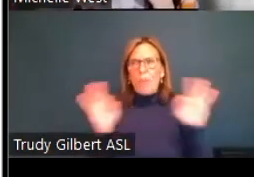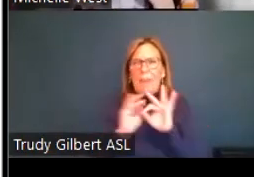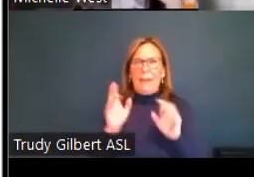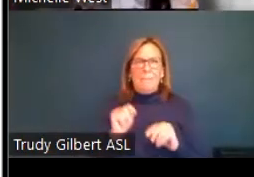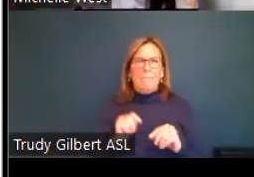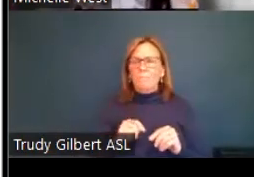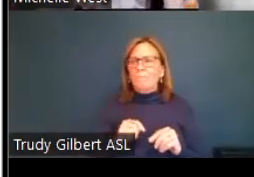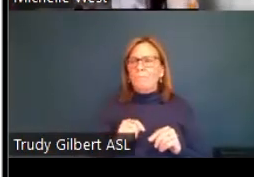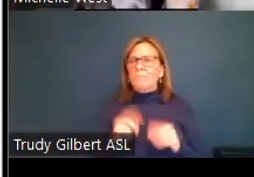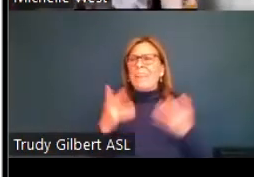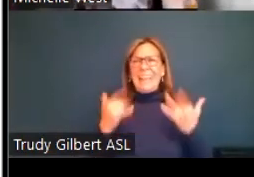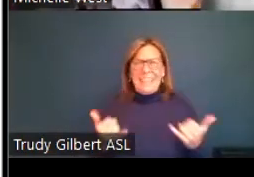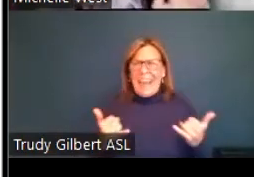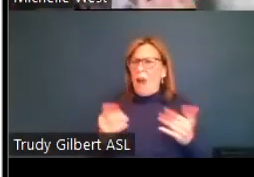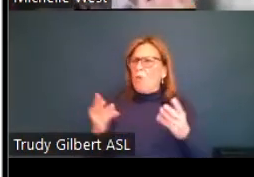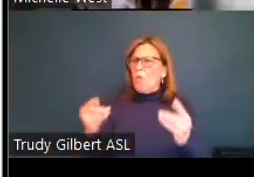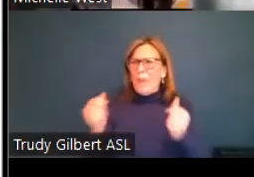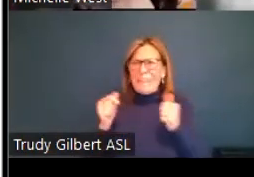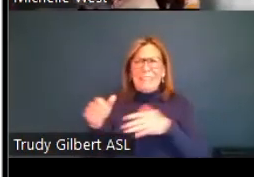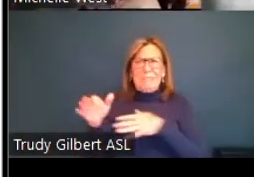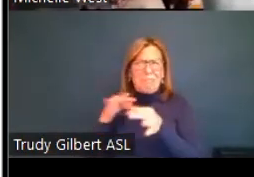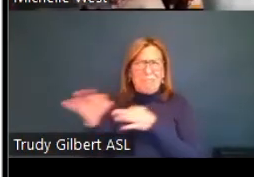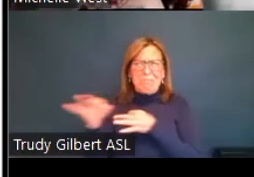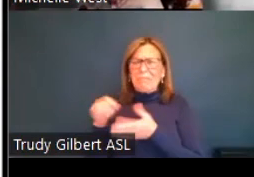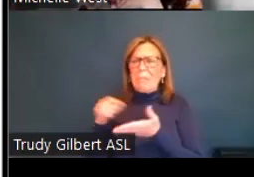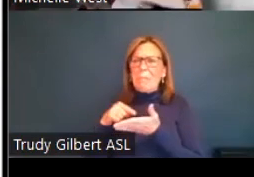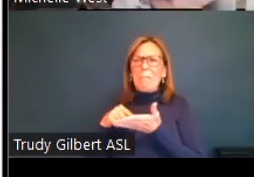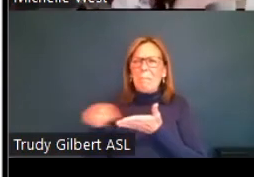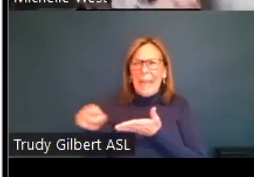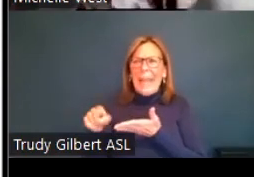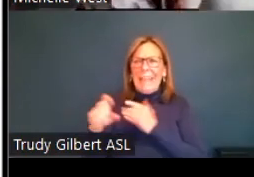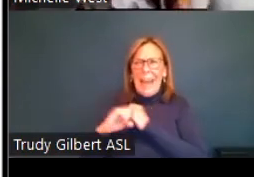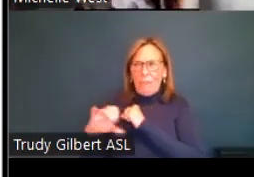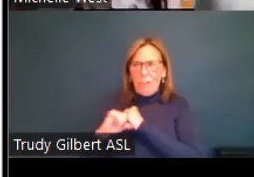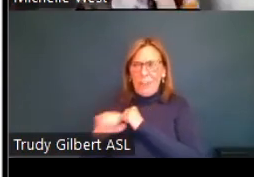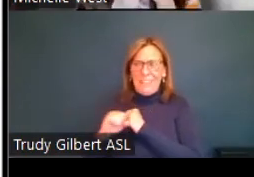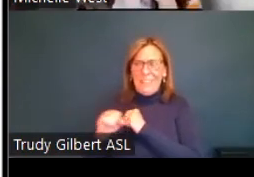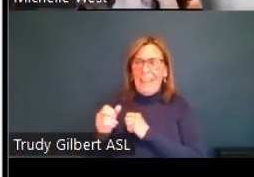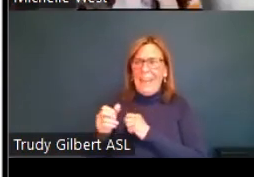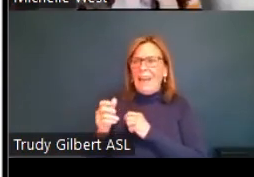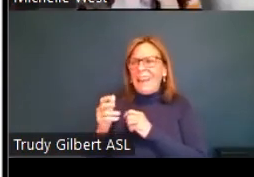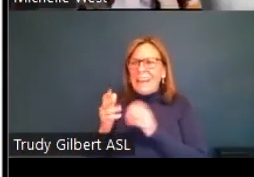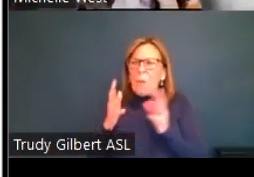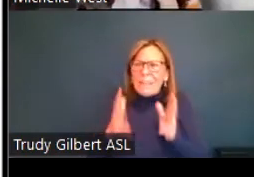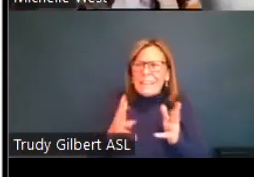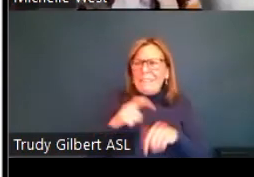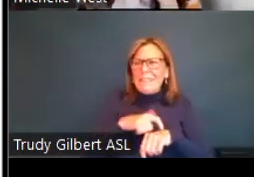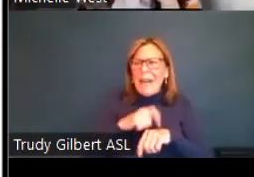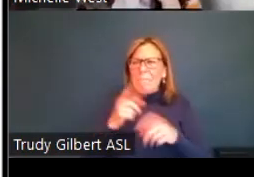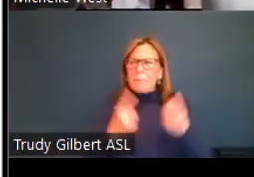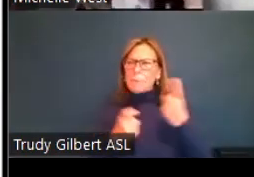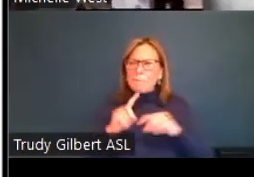just going to glance over really, really quickly because I want to give us time for Q&A. And I know the focus of this was